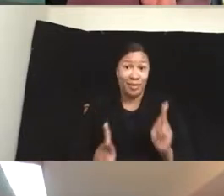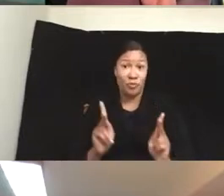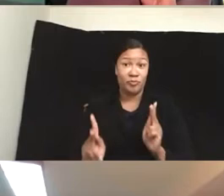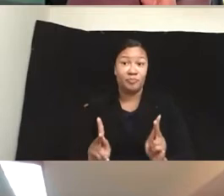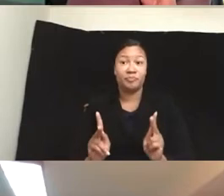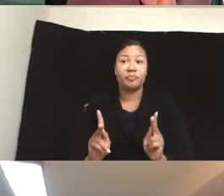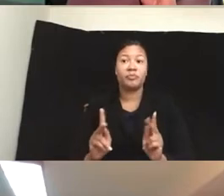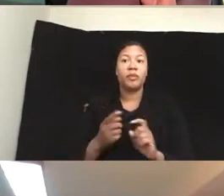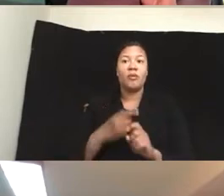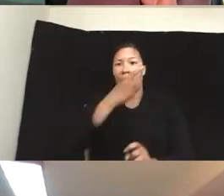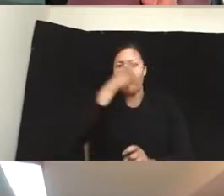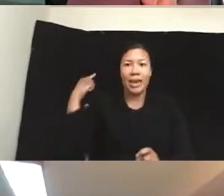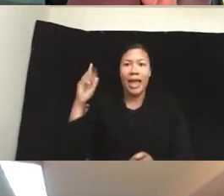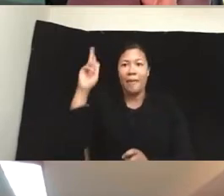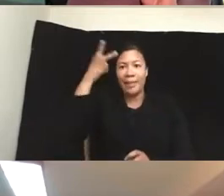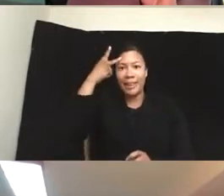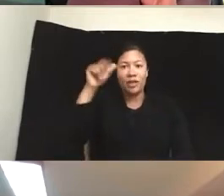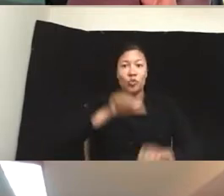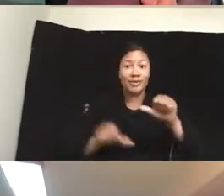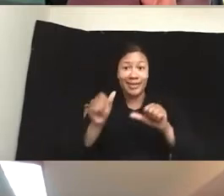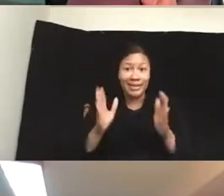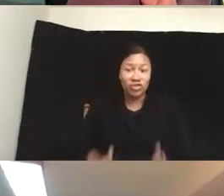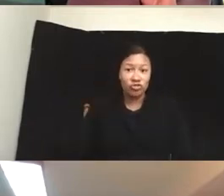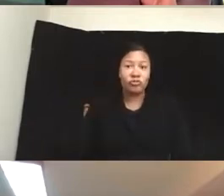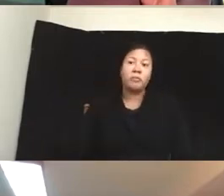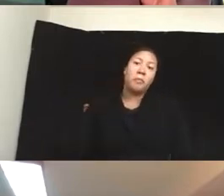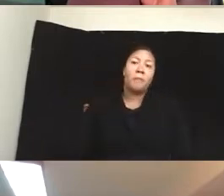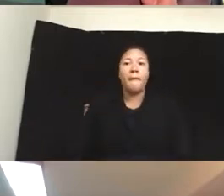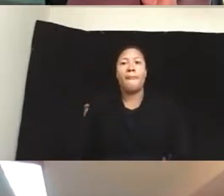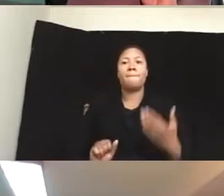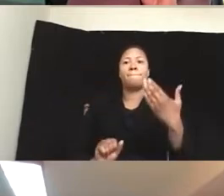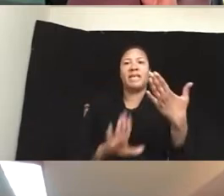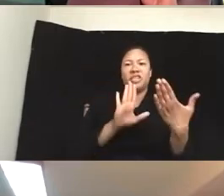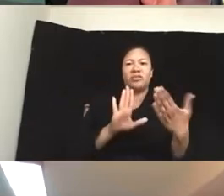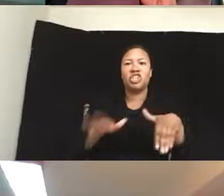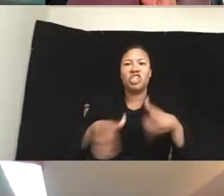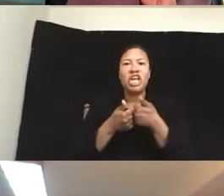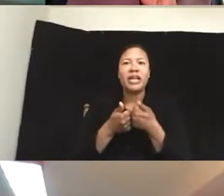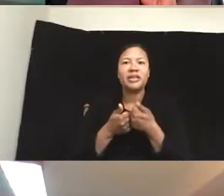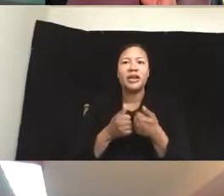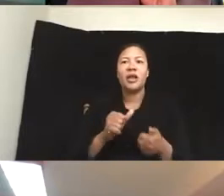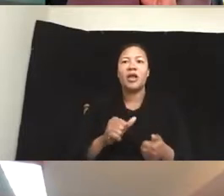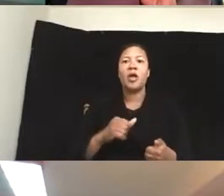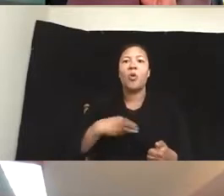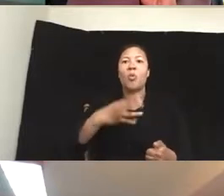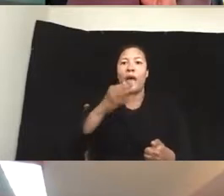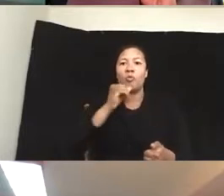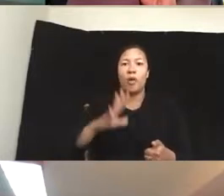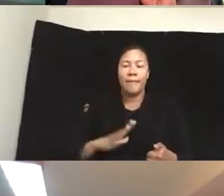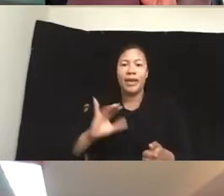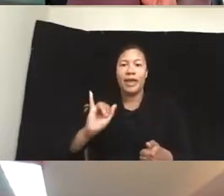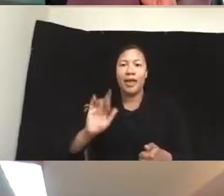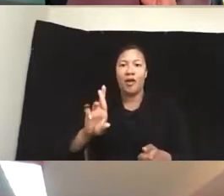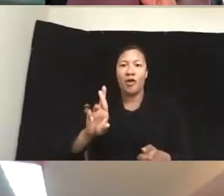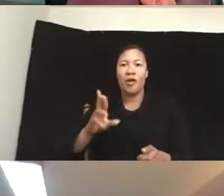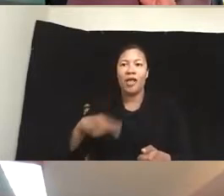Black political scientists have challenged white women and IR about using intersectionality